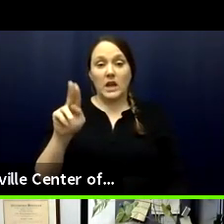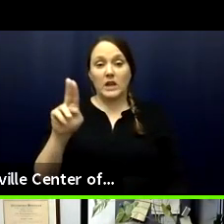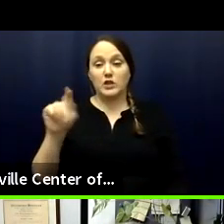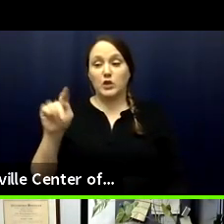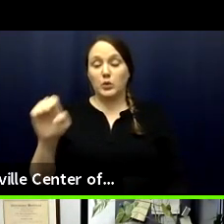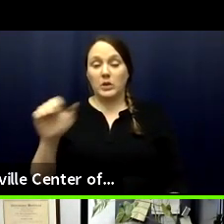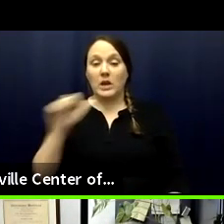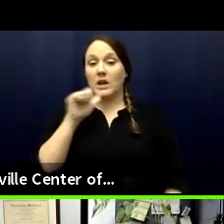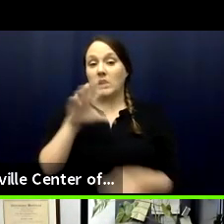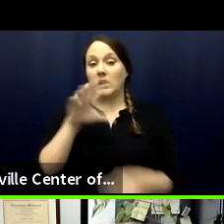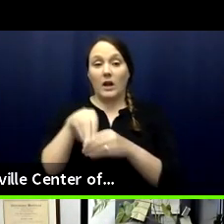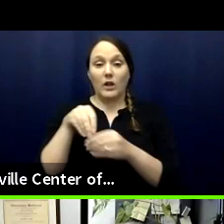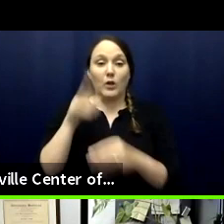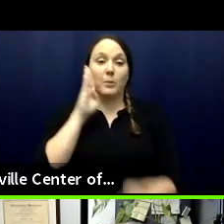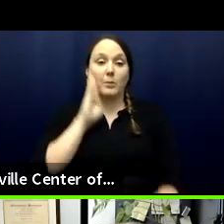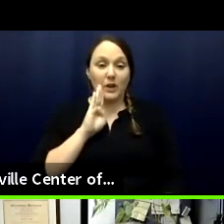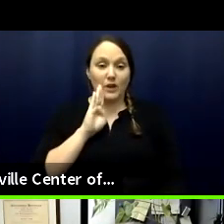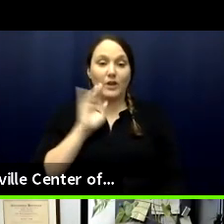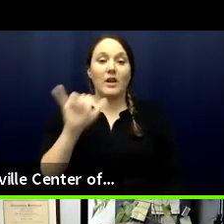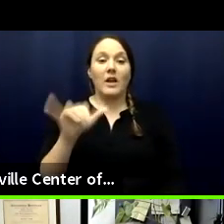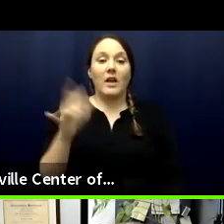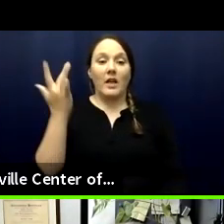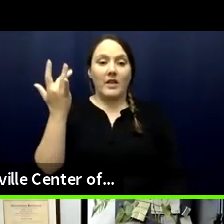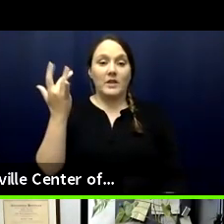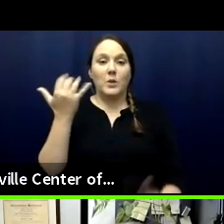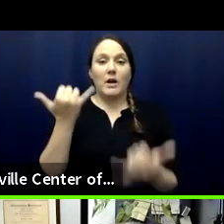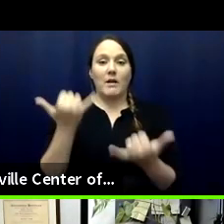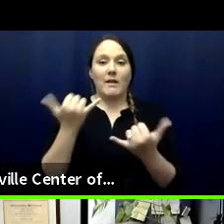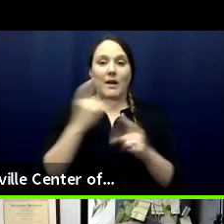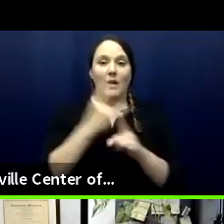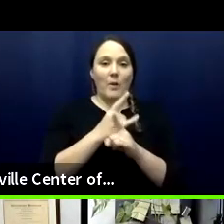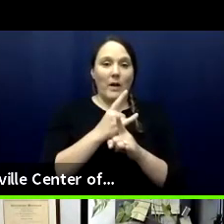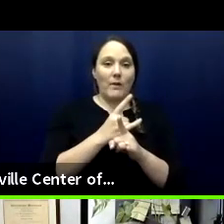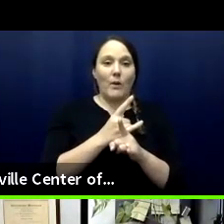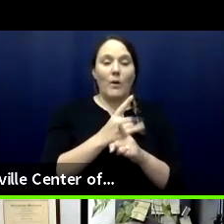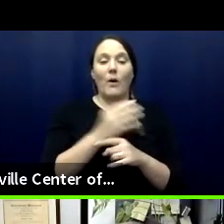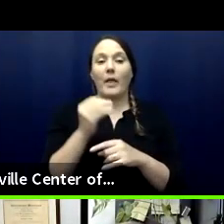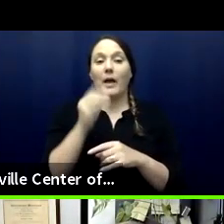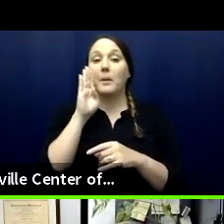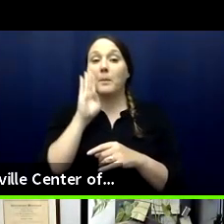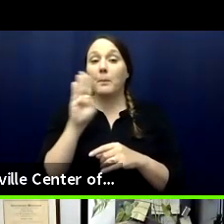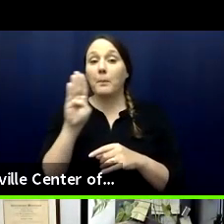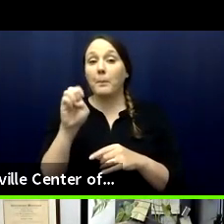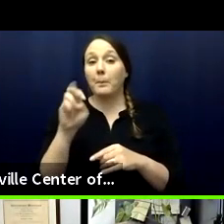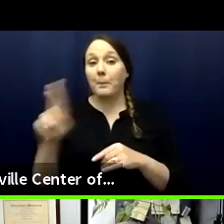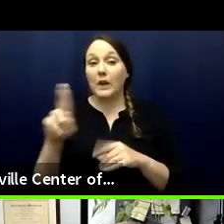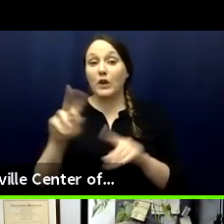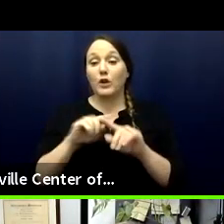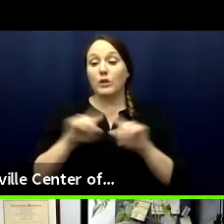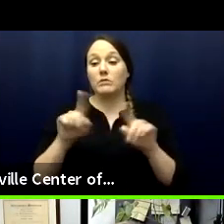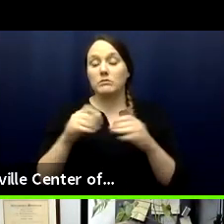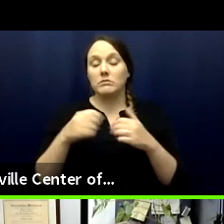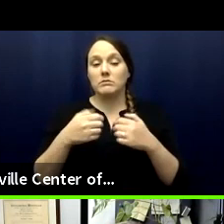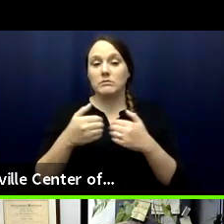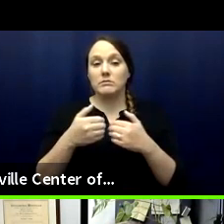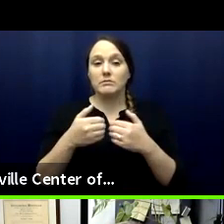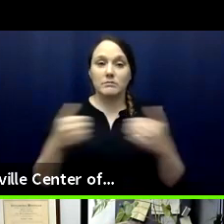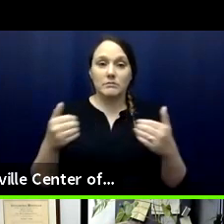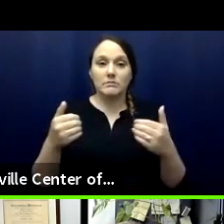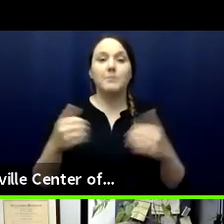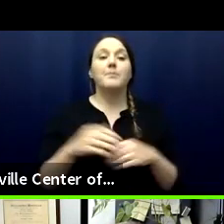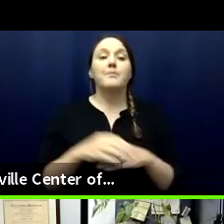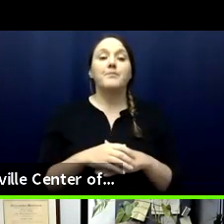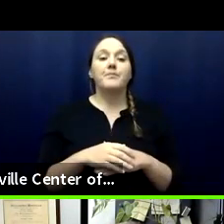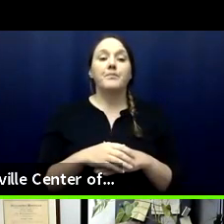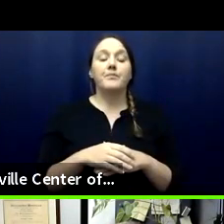that's why we now have alcoholic beverage and beer defined in sections A and C. But then what we wanted to